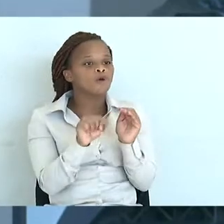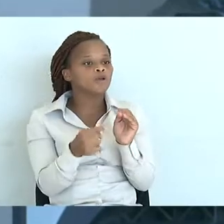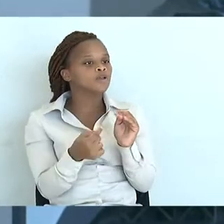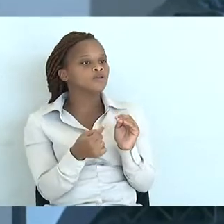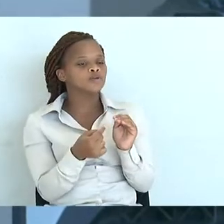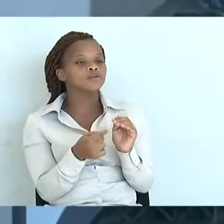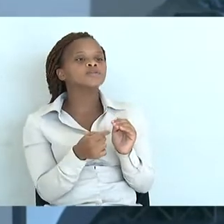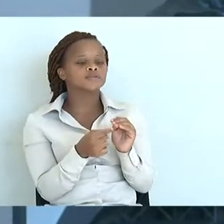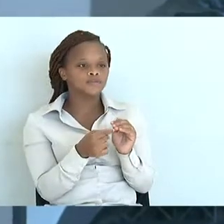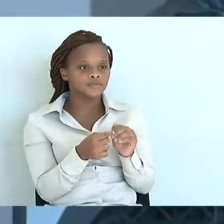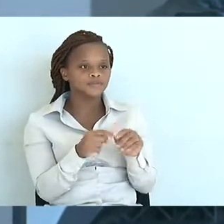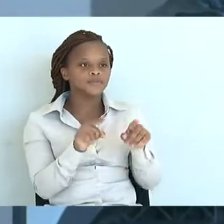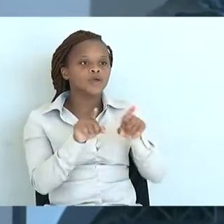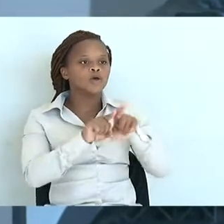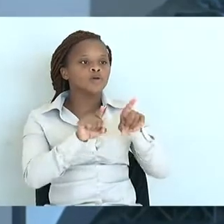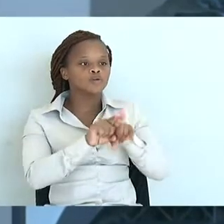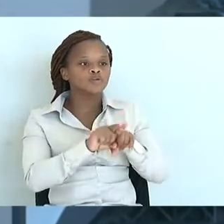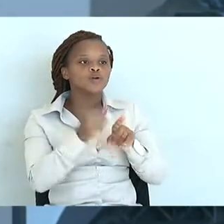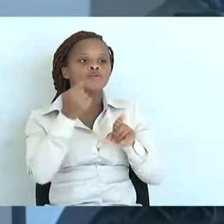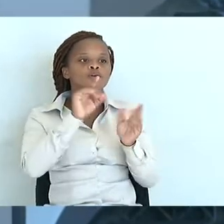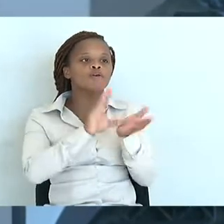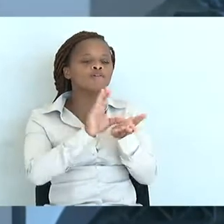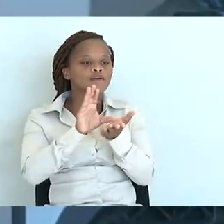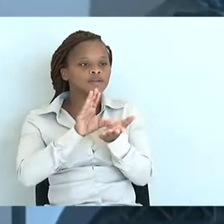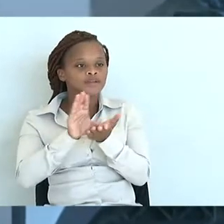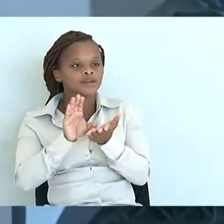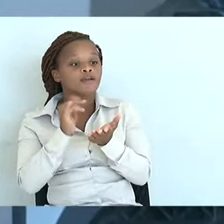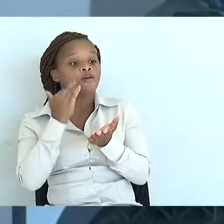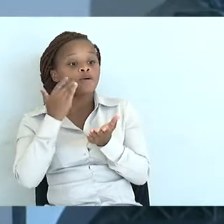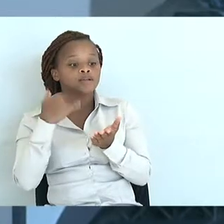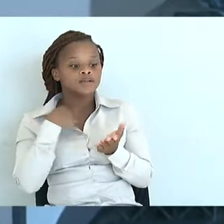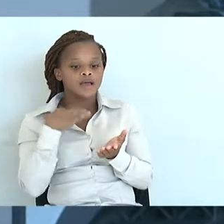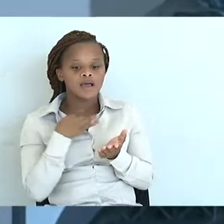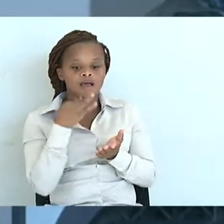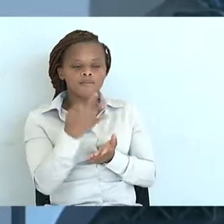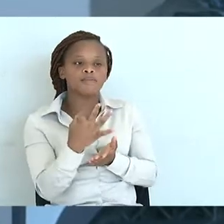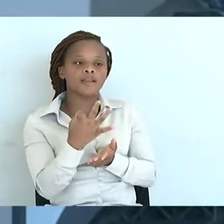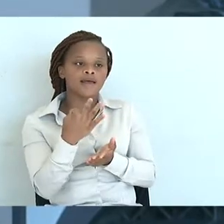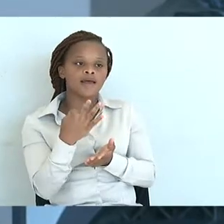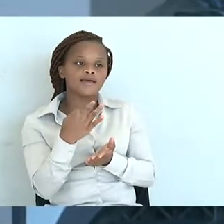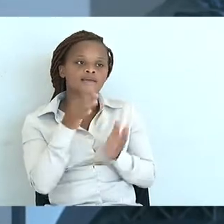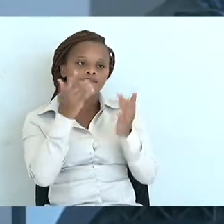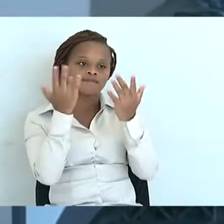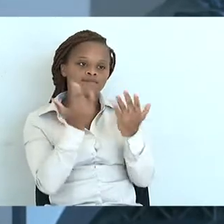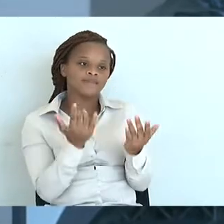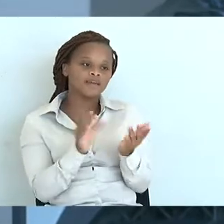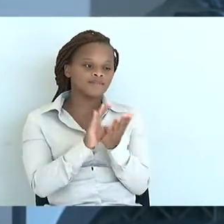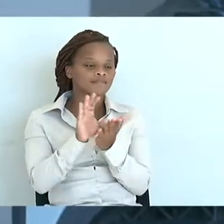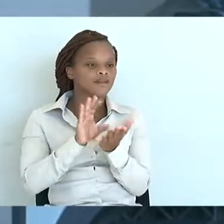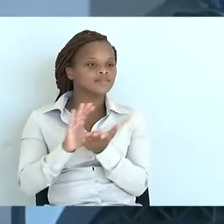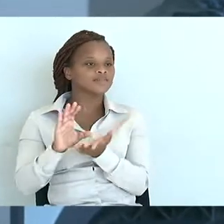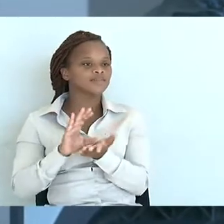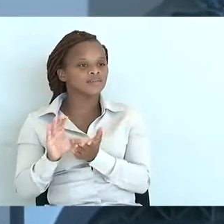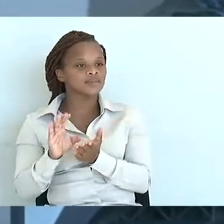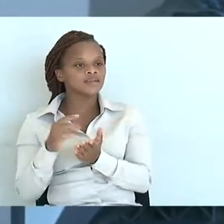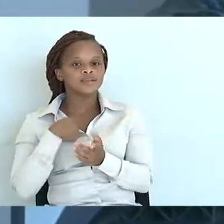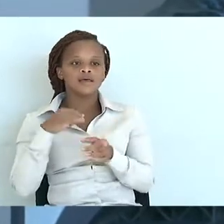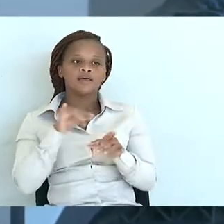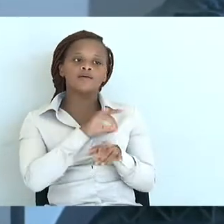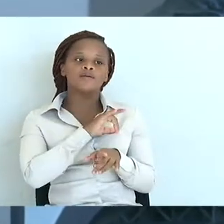ukuthinta kuyona indaba yama-funding. When we apply for funding, it's taking far too long for us to